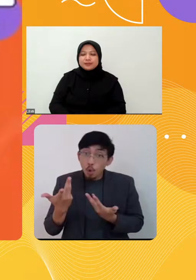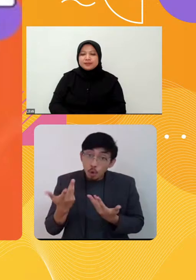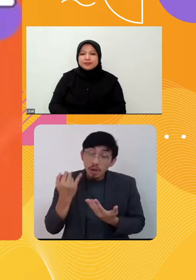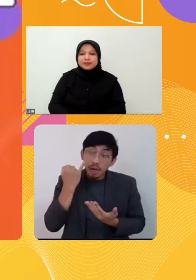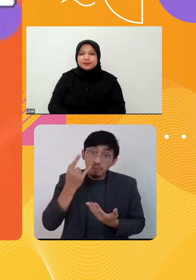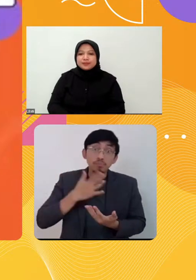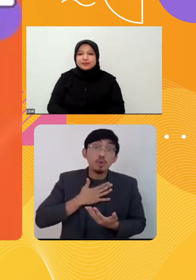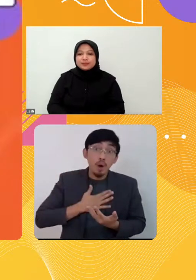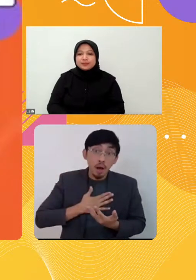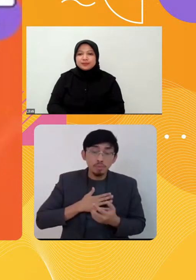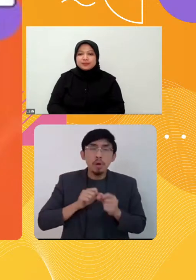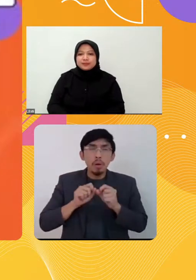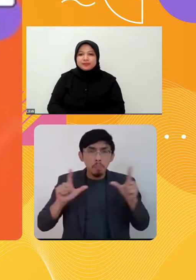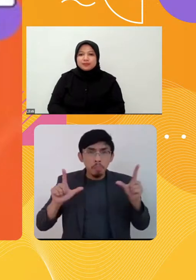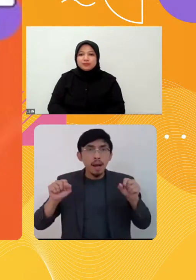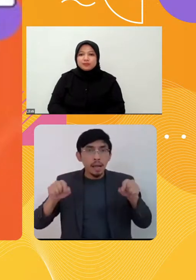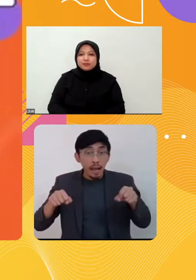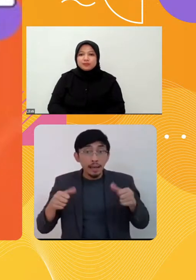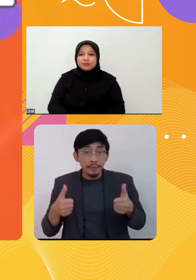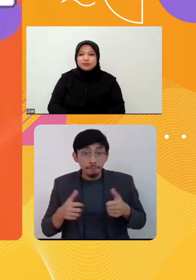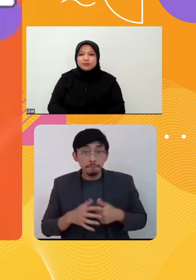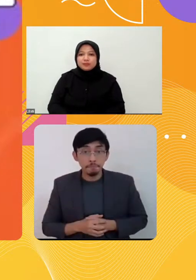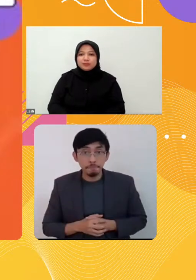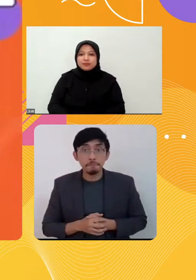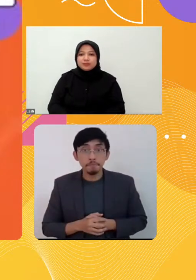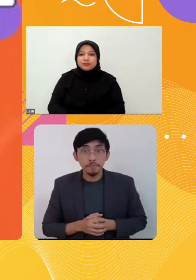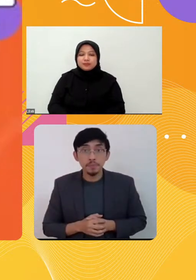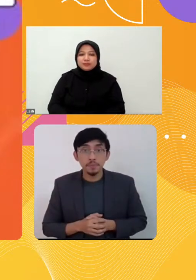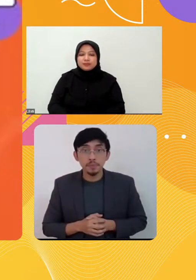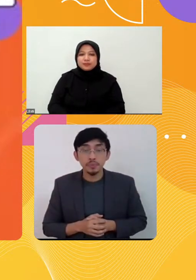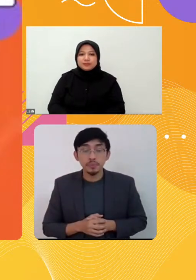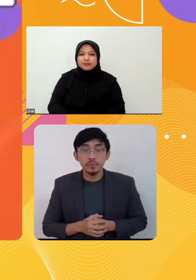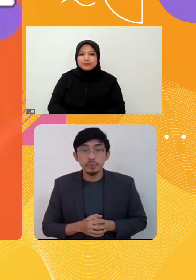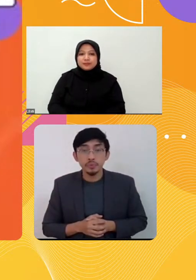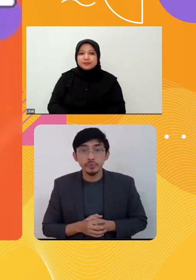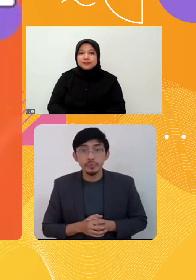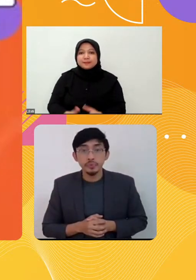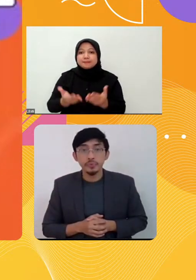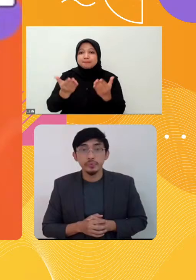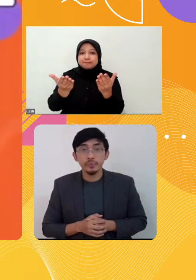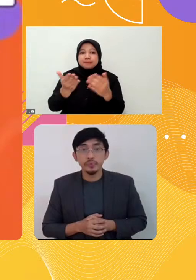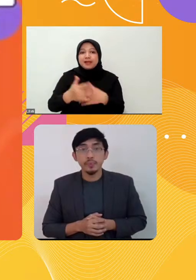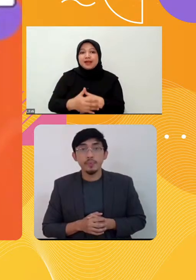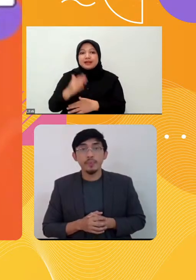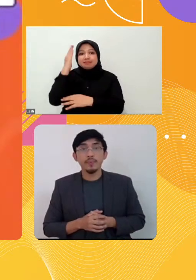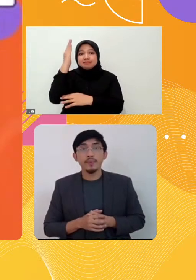Okay, we want to deliver the discussion point from room number 1.